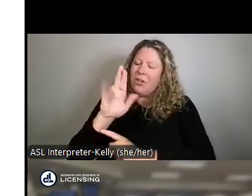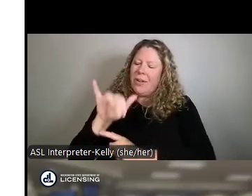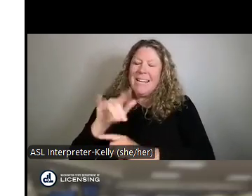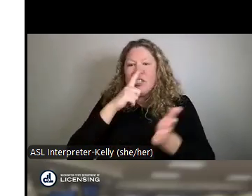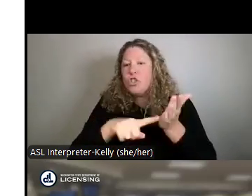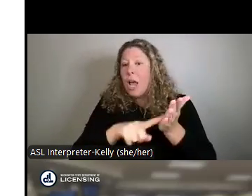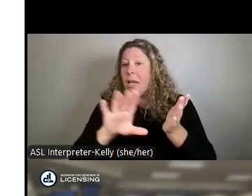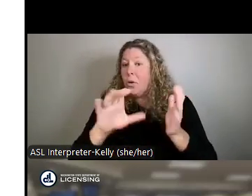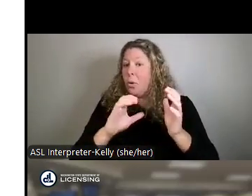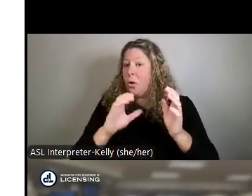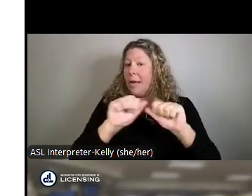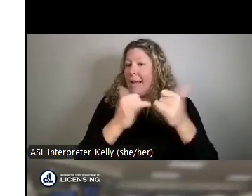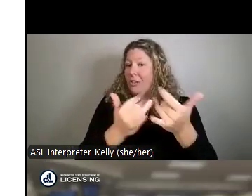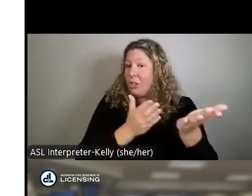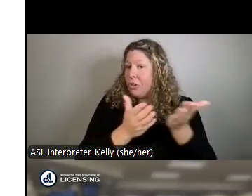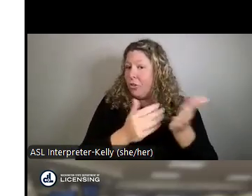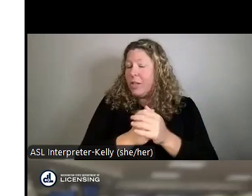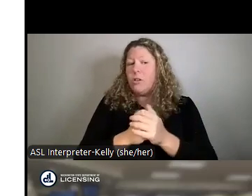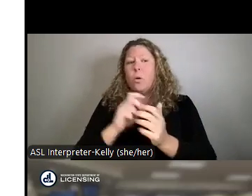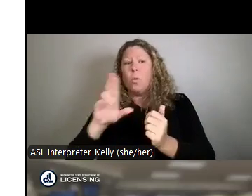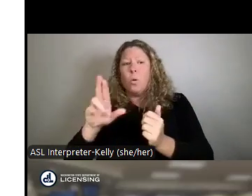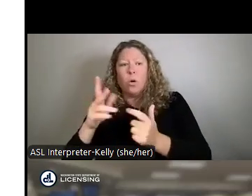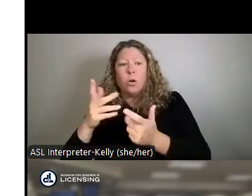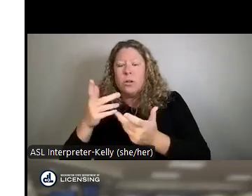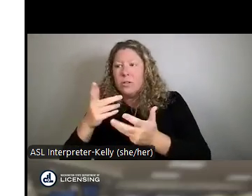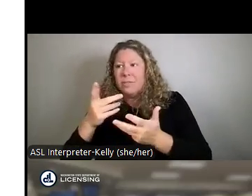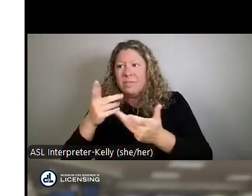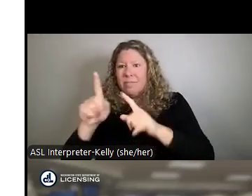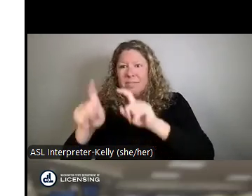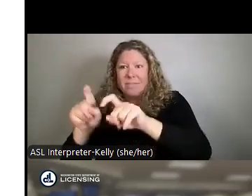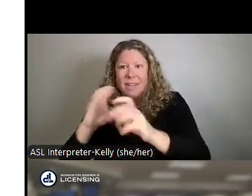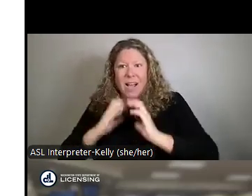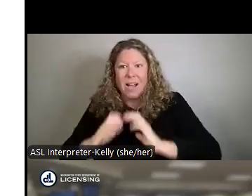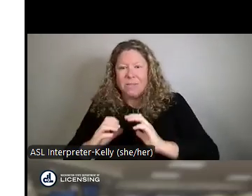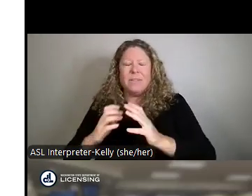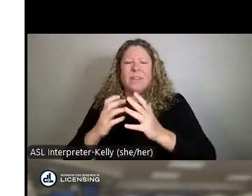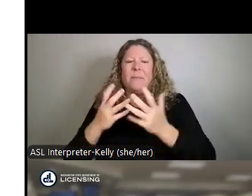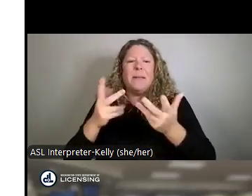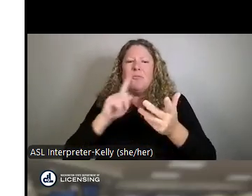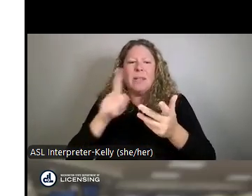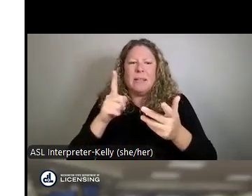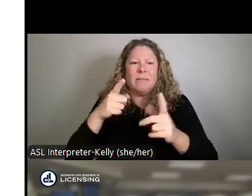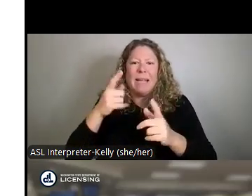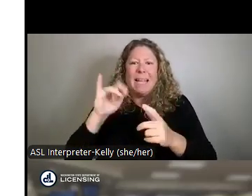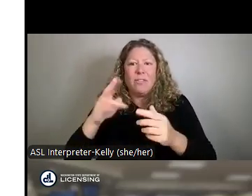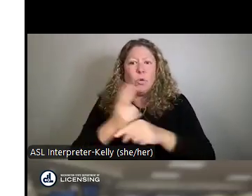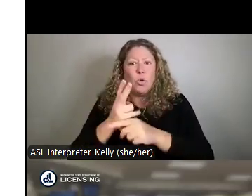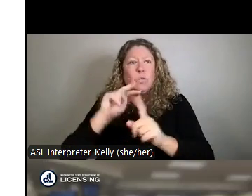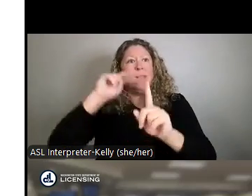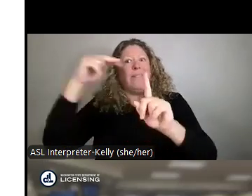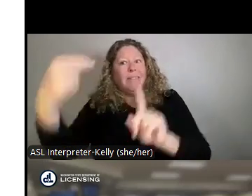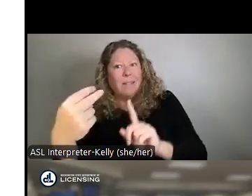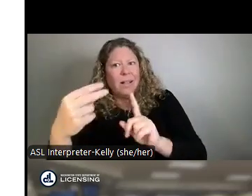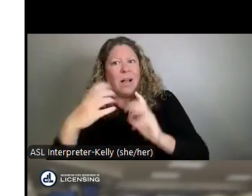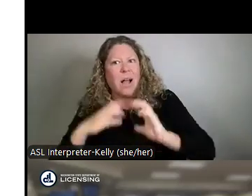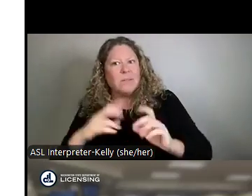to interact with you, don't wait. I promise you will learn something new by looking from the customer perspective, which is the start